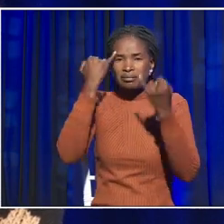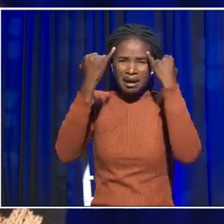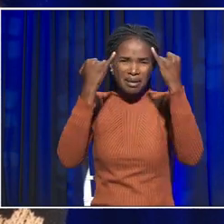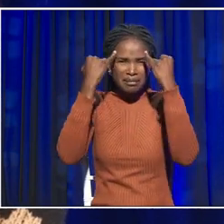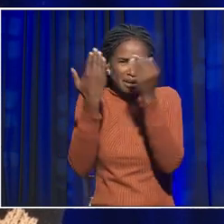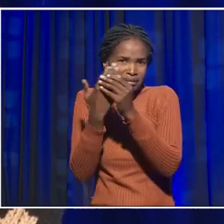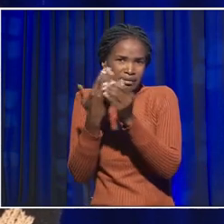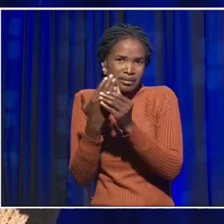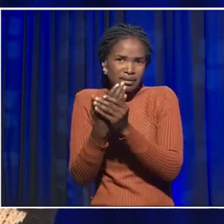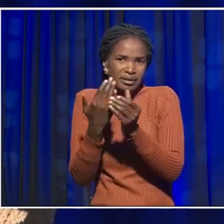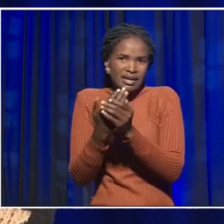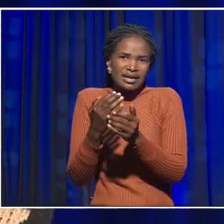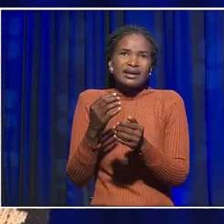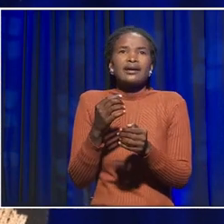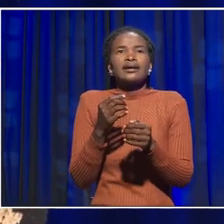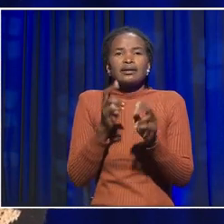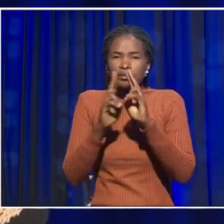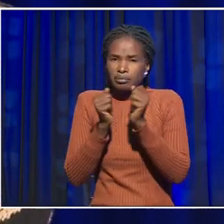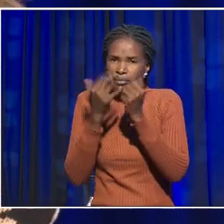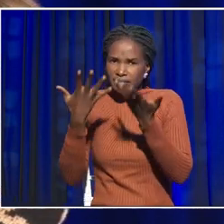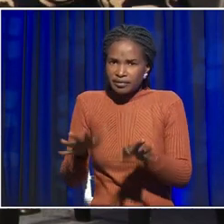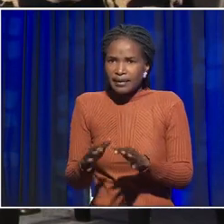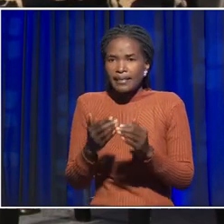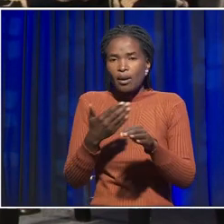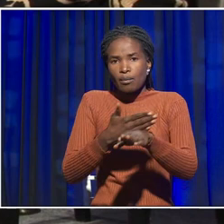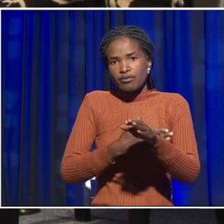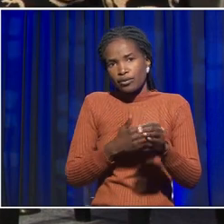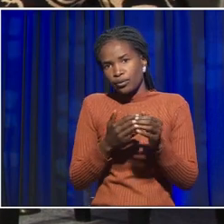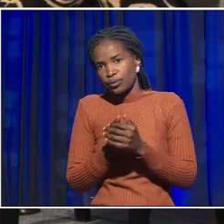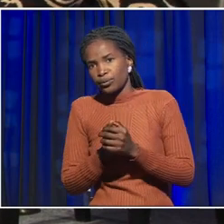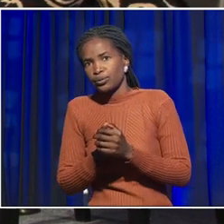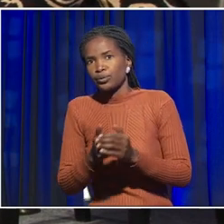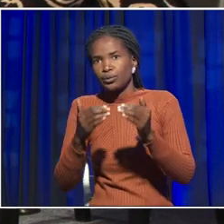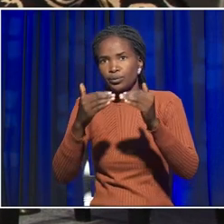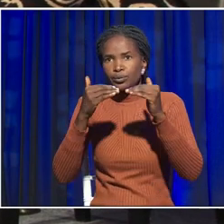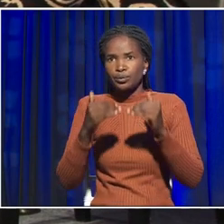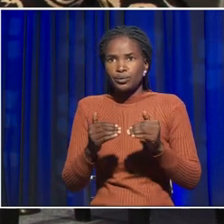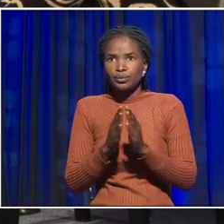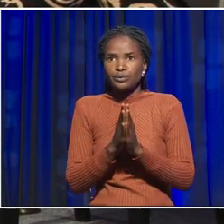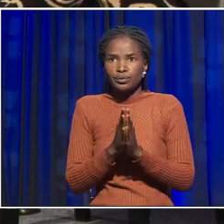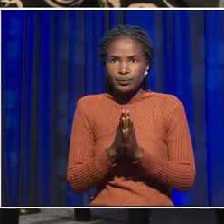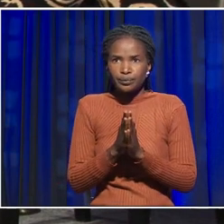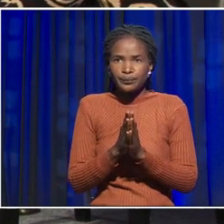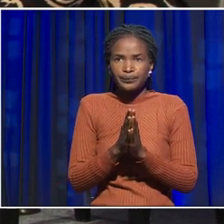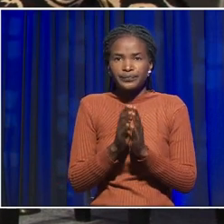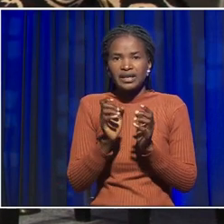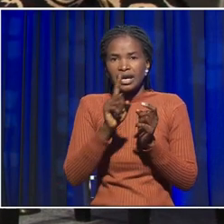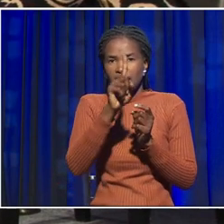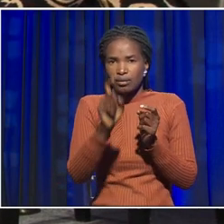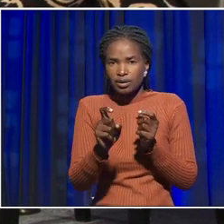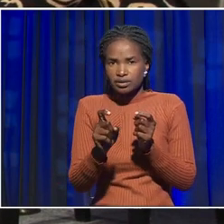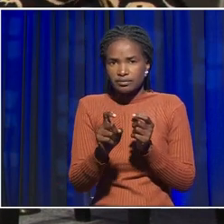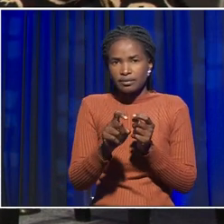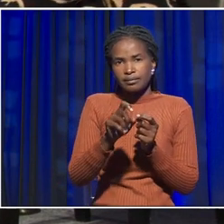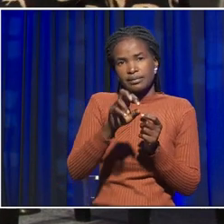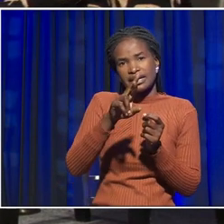other day with Melkis as well. Before we go to Melkis back, we've got a question from Rainer